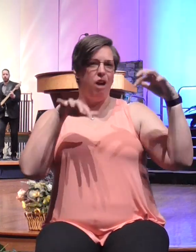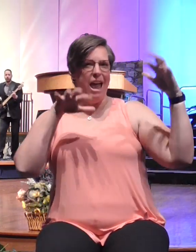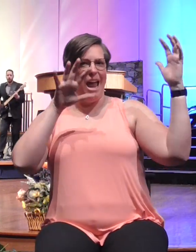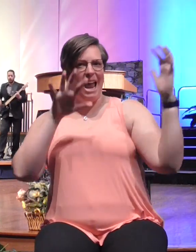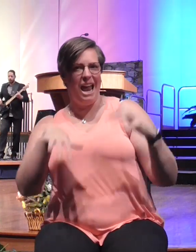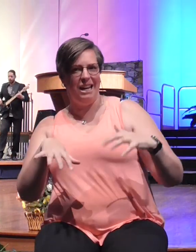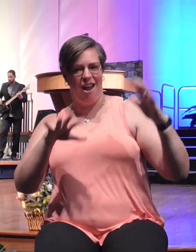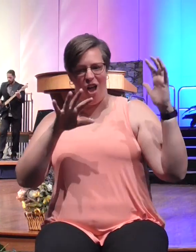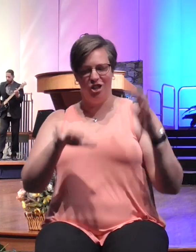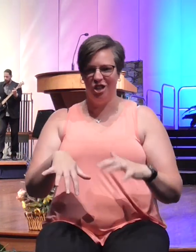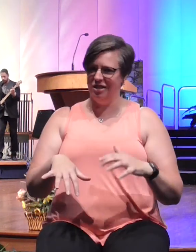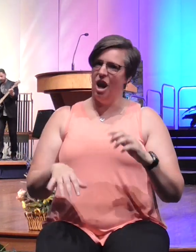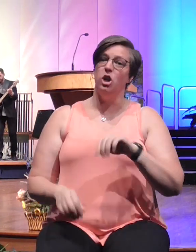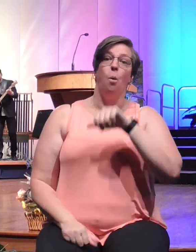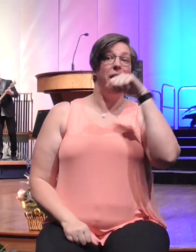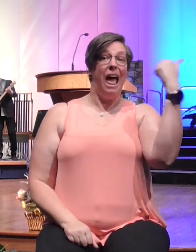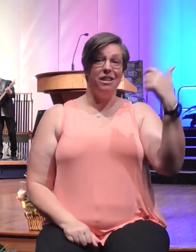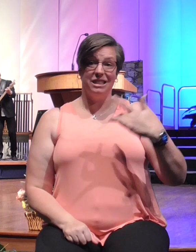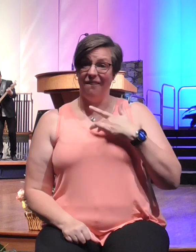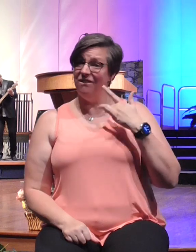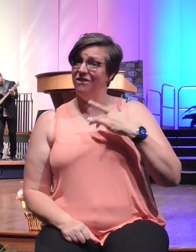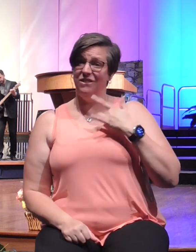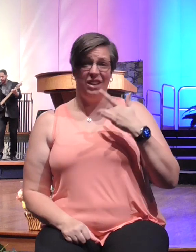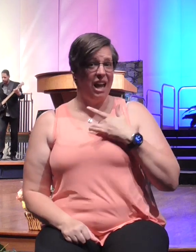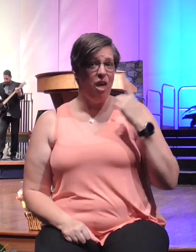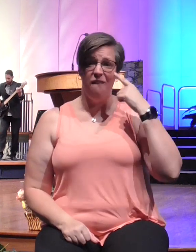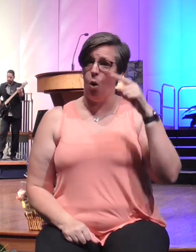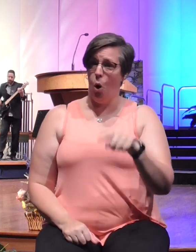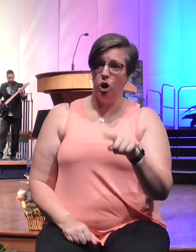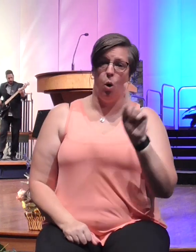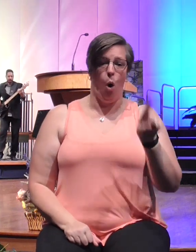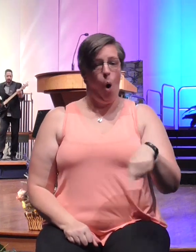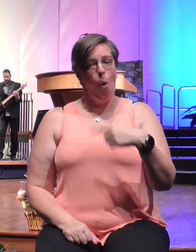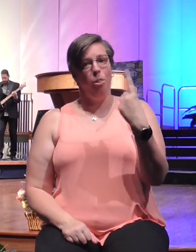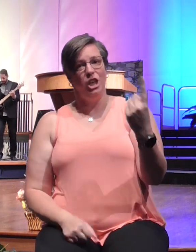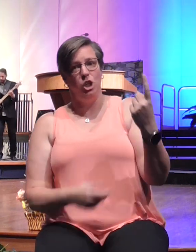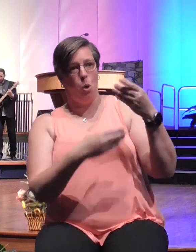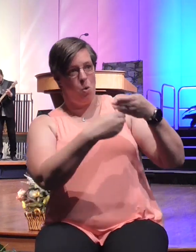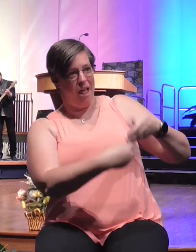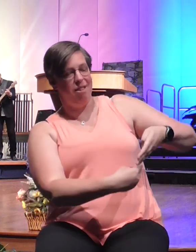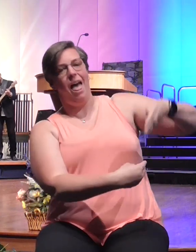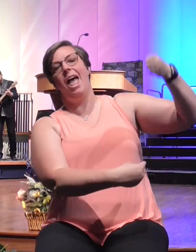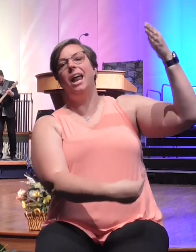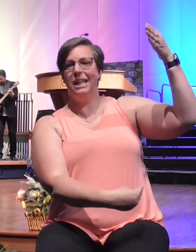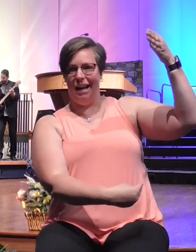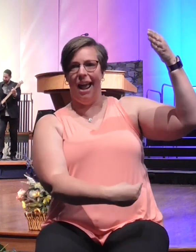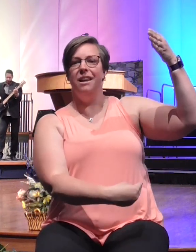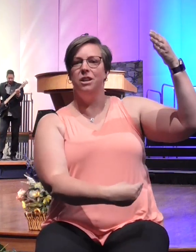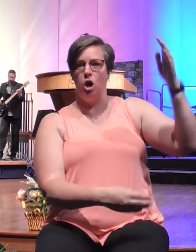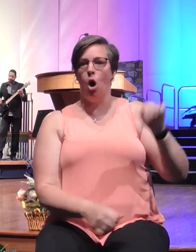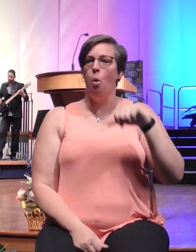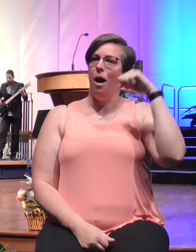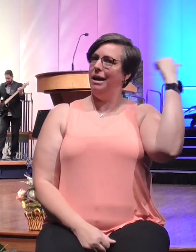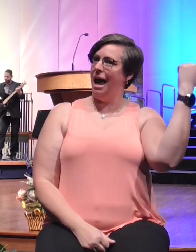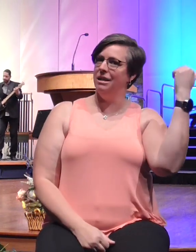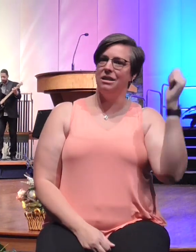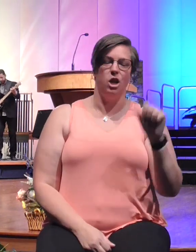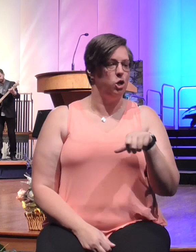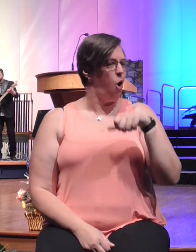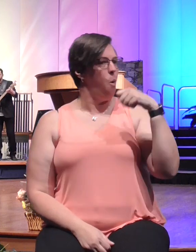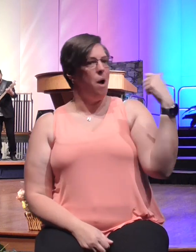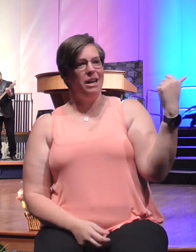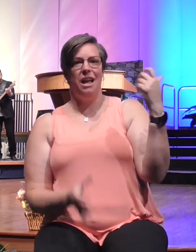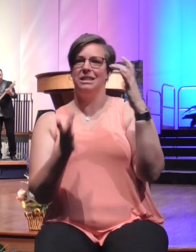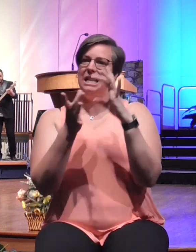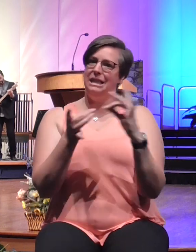skin. No one else can feel it for you, only you can let it in. No one else can